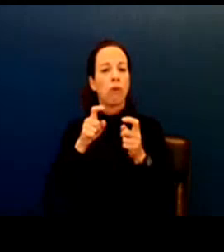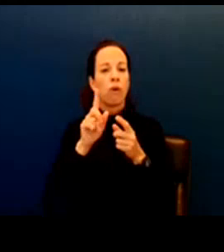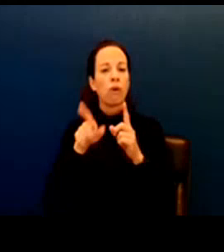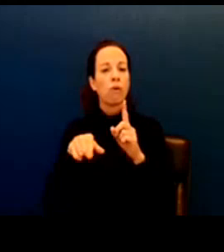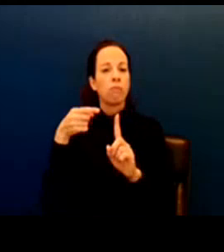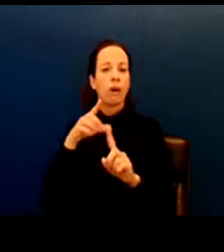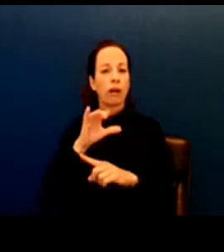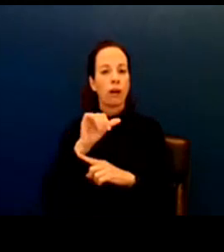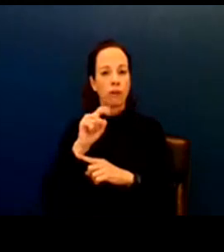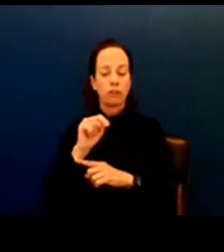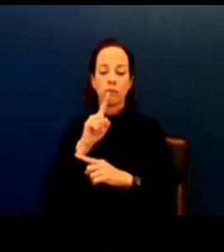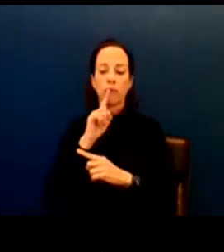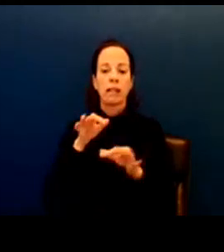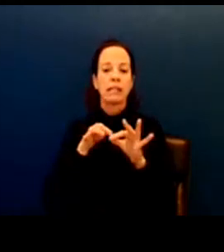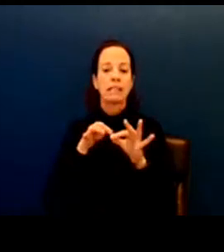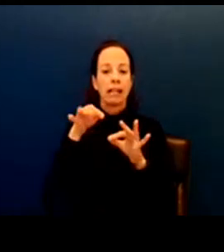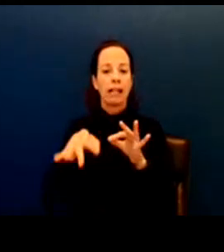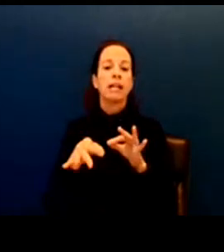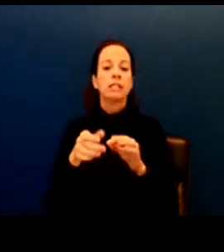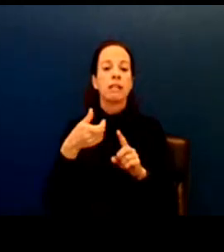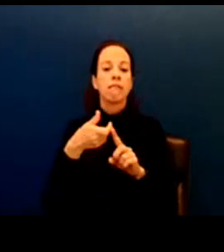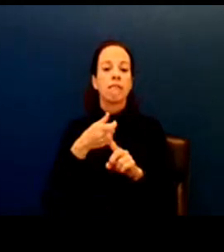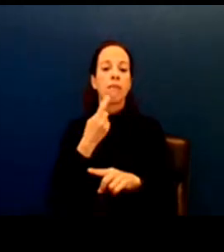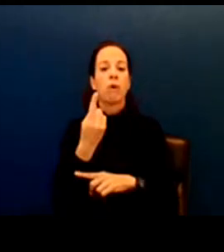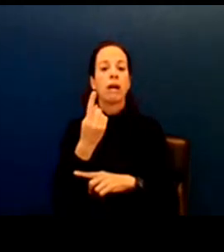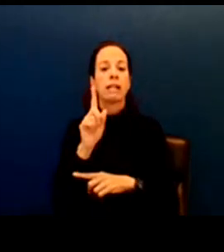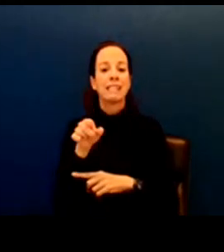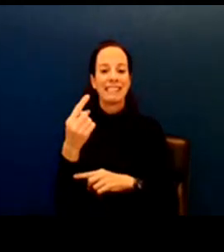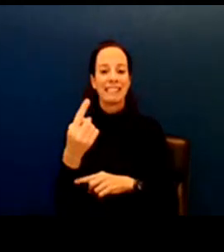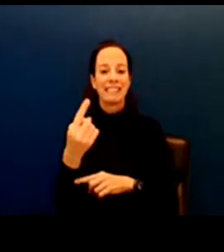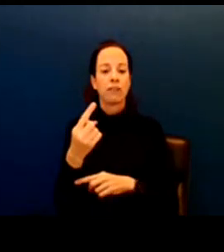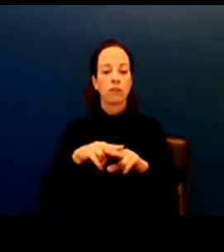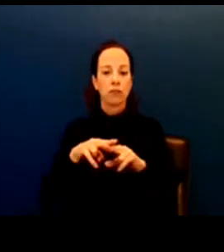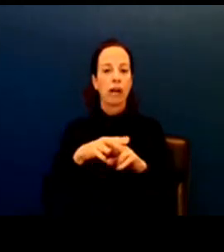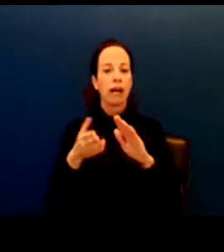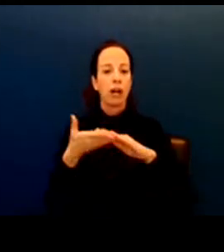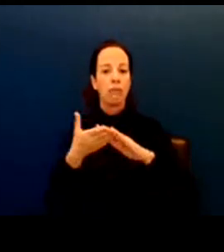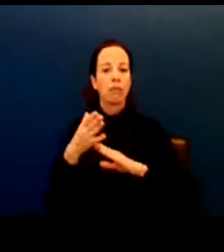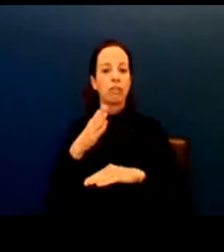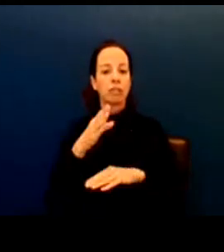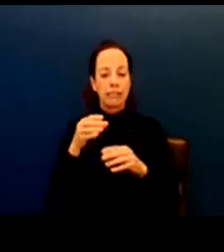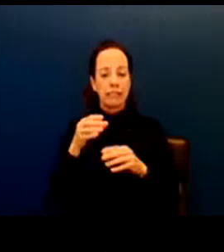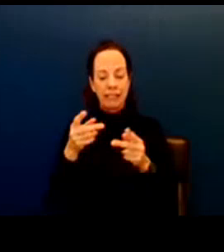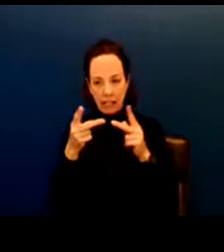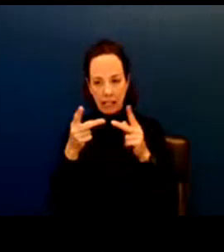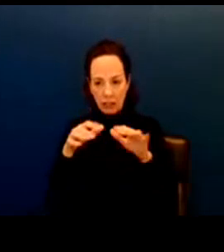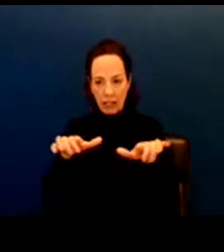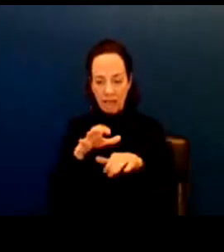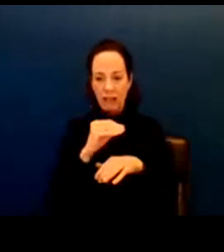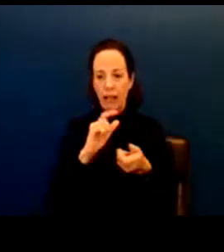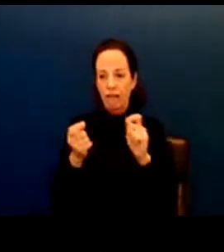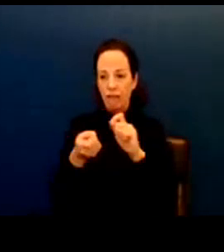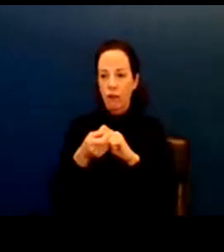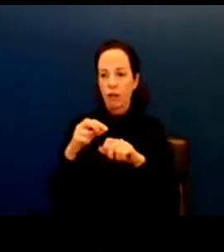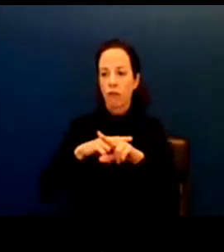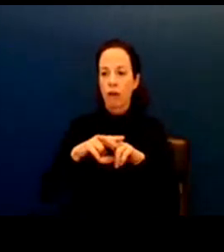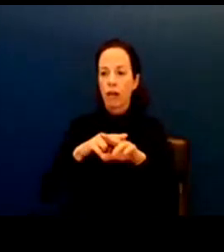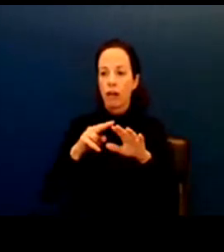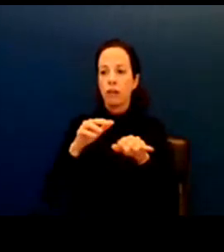result from a single track operation, station activity, and converging rail traffic at Control Point